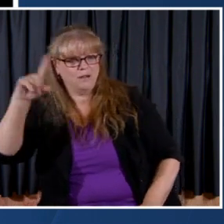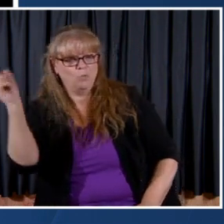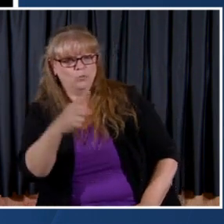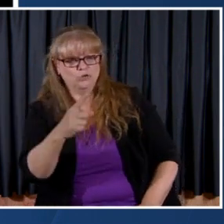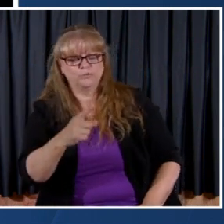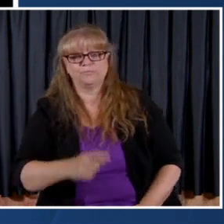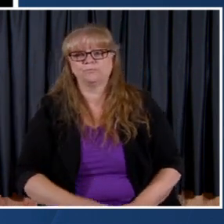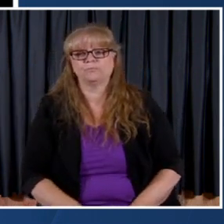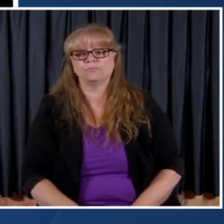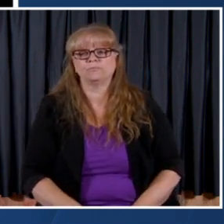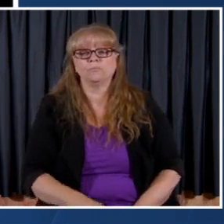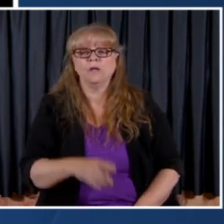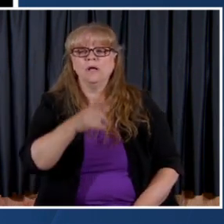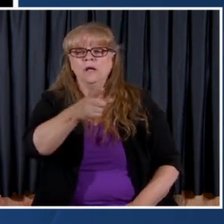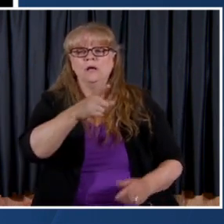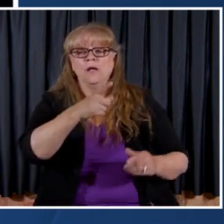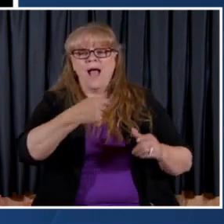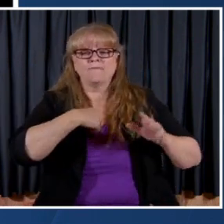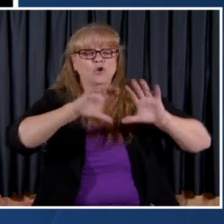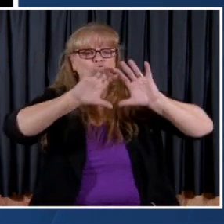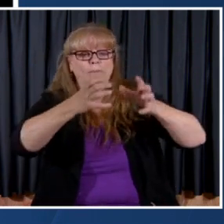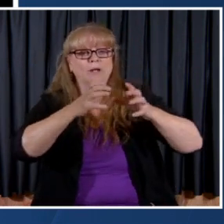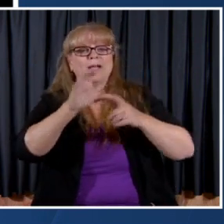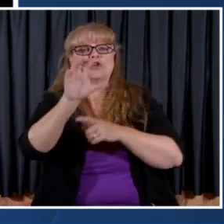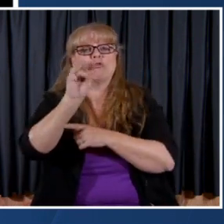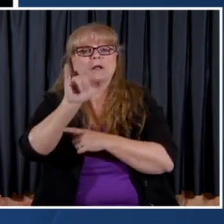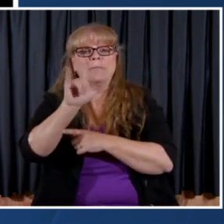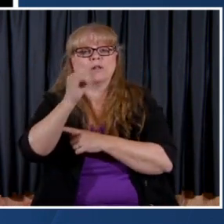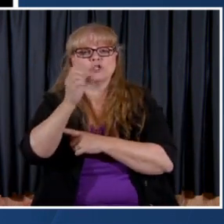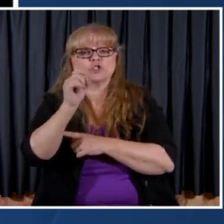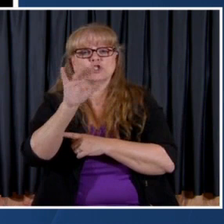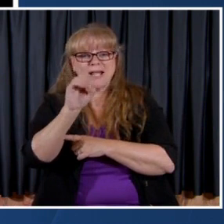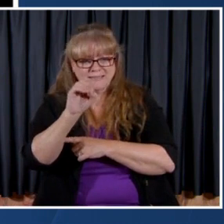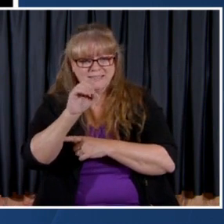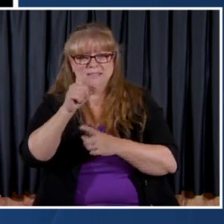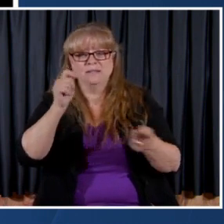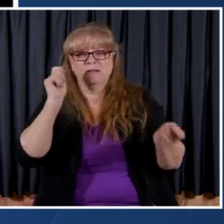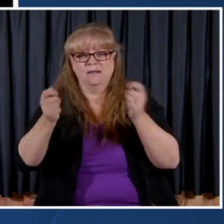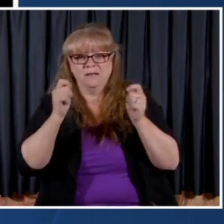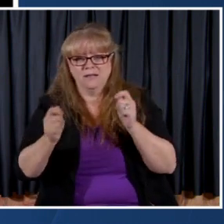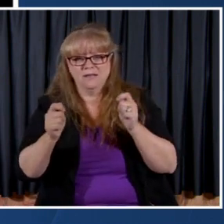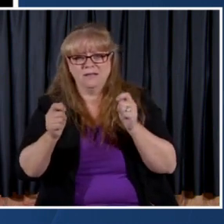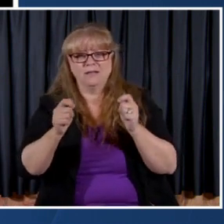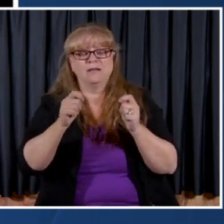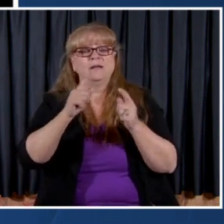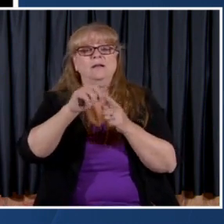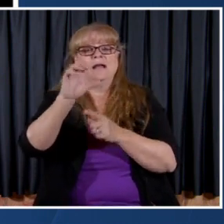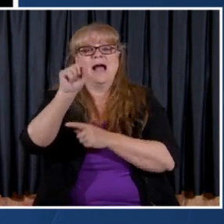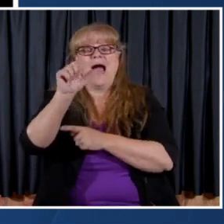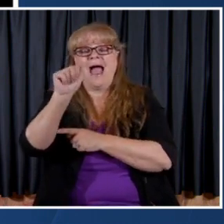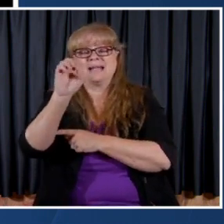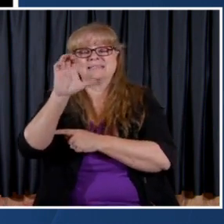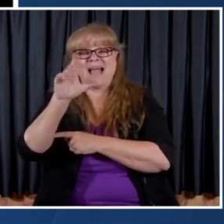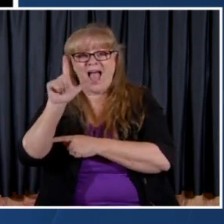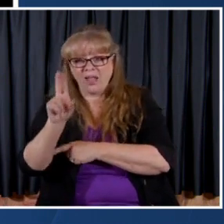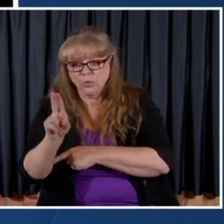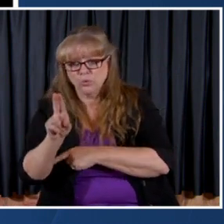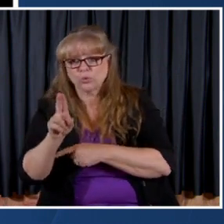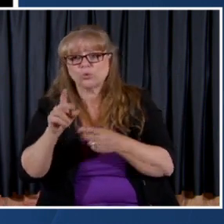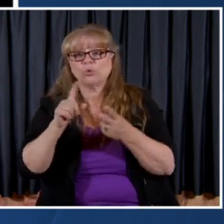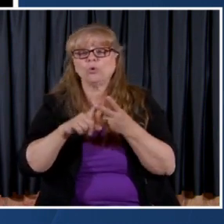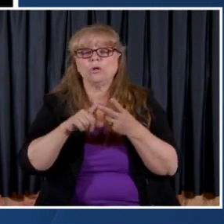calling on you to order the commutation of inmates in the state's prisons, as well as implementing some additional